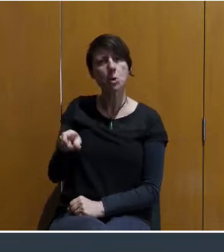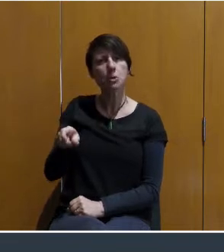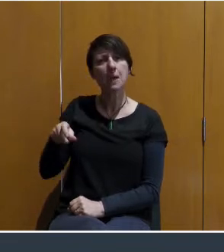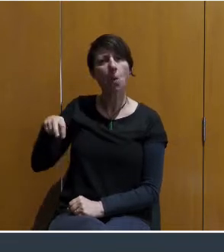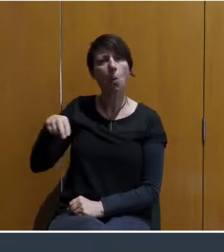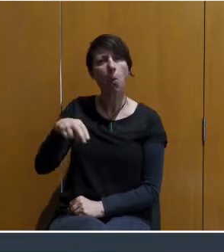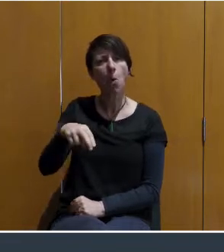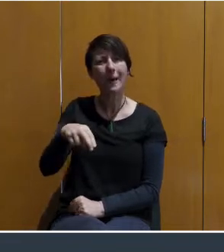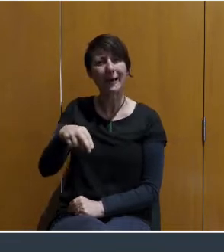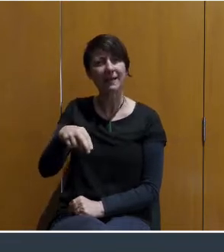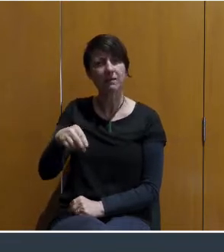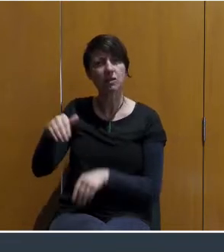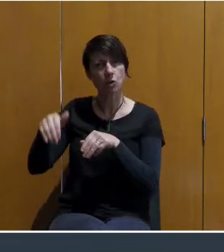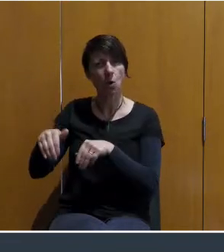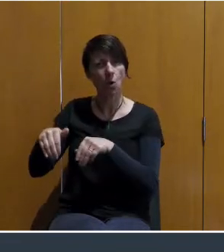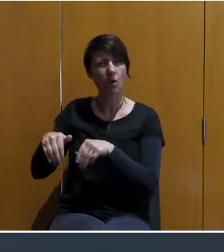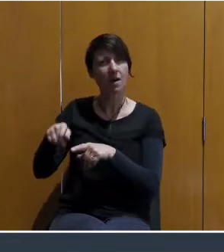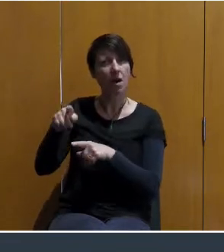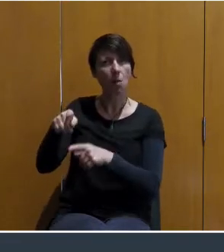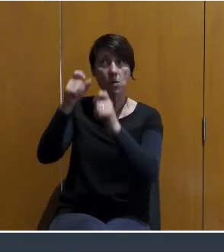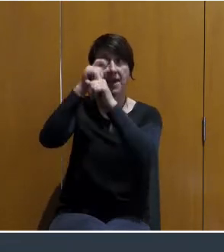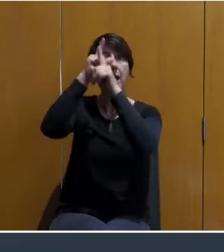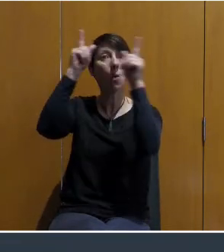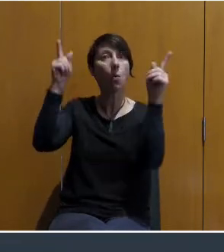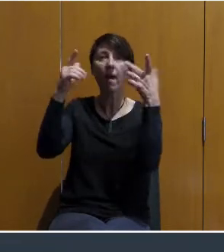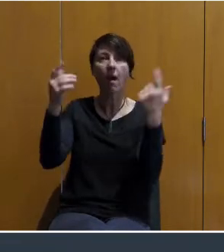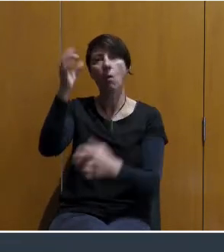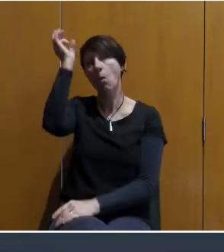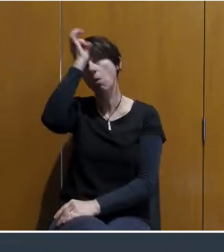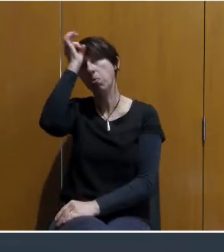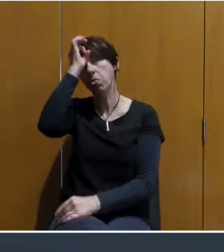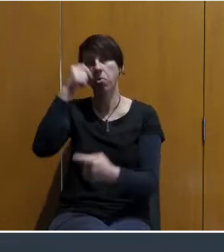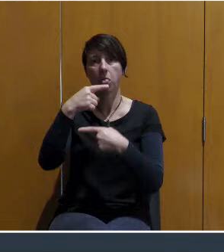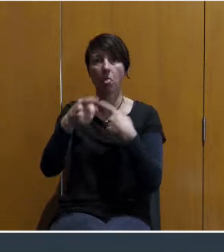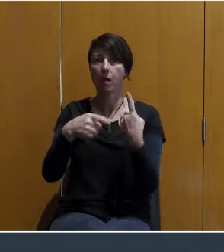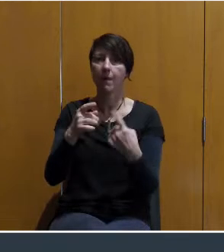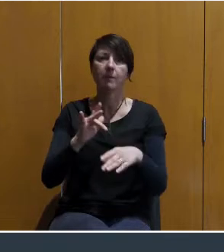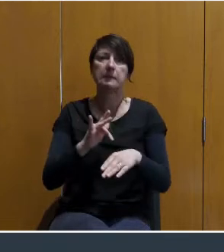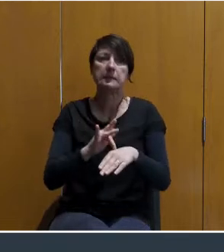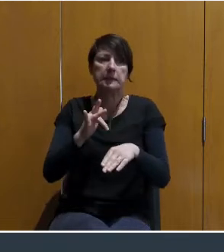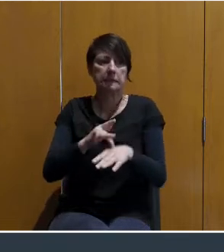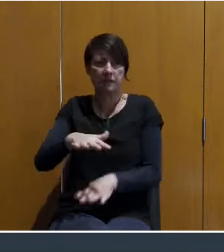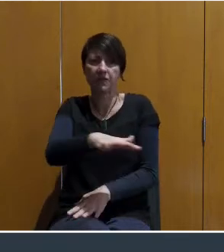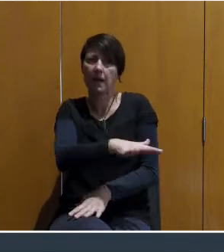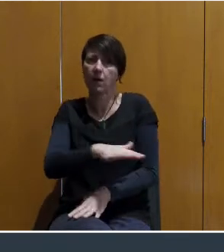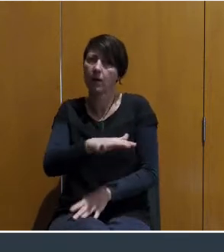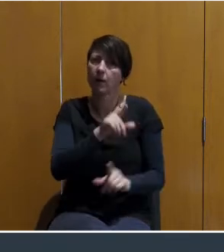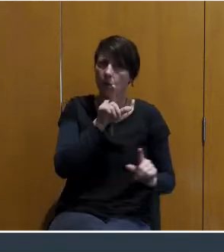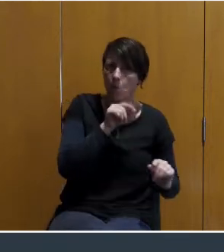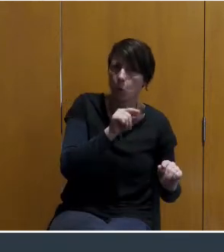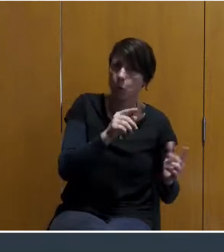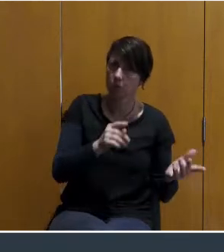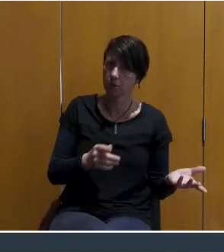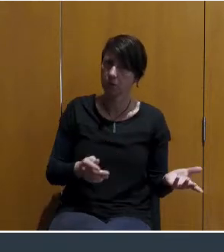weren't aware and became aware as a result of your interaction, what was the general response? Was